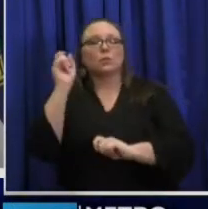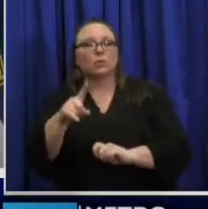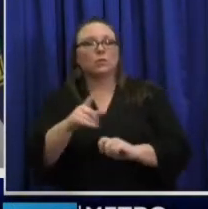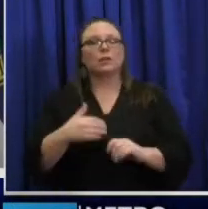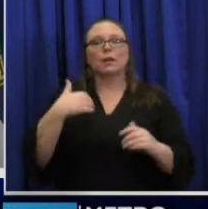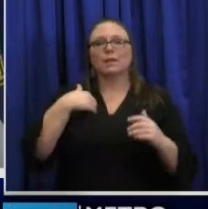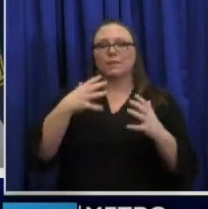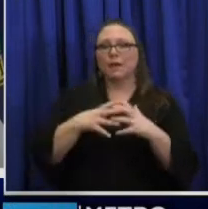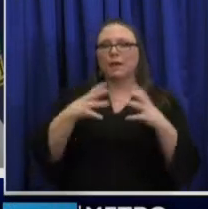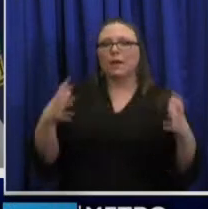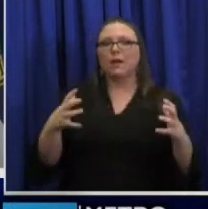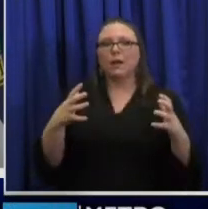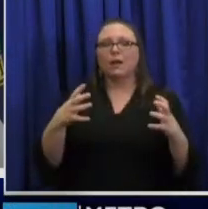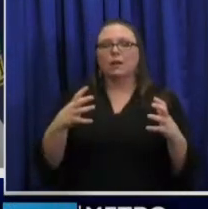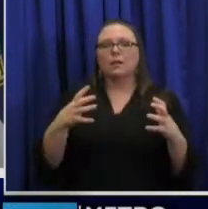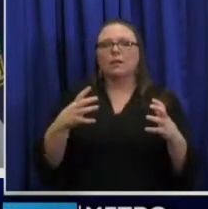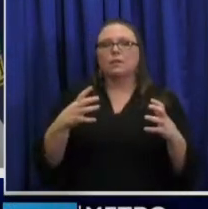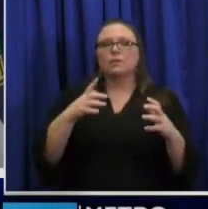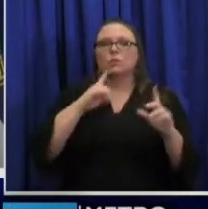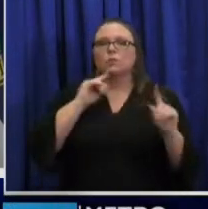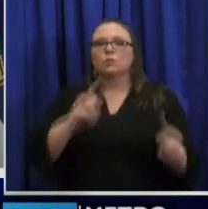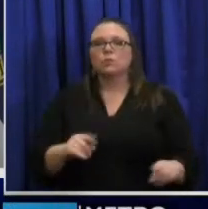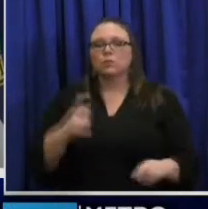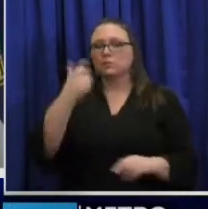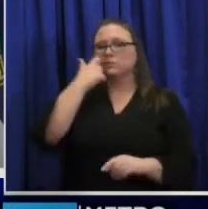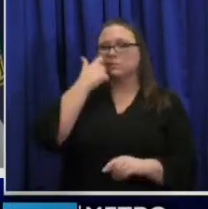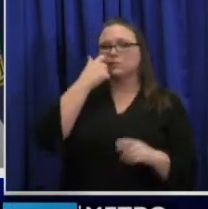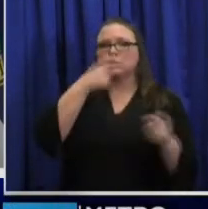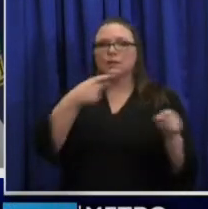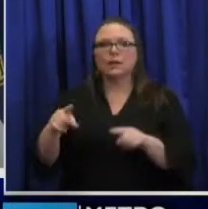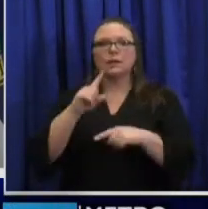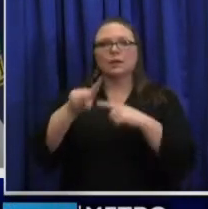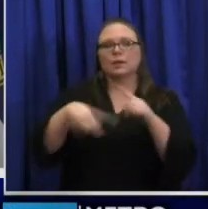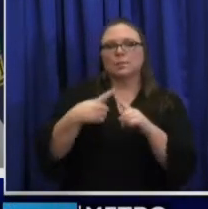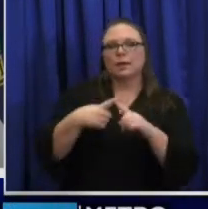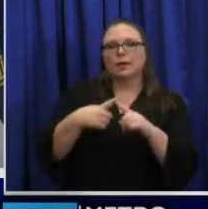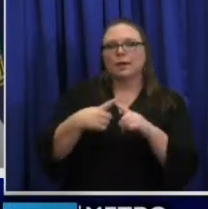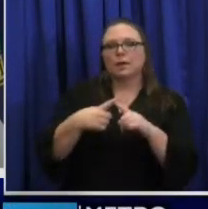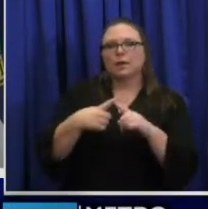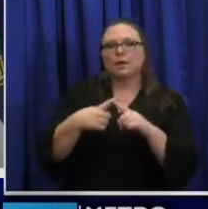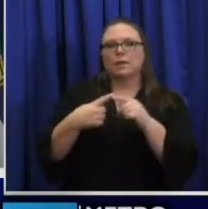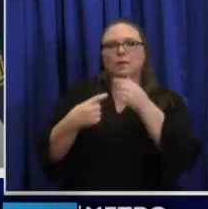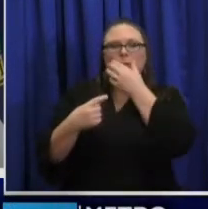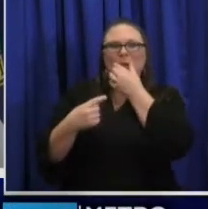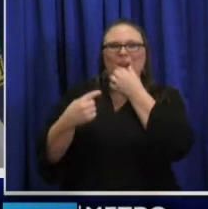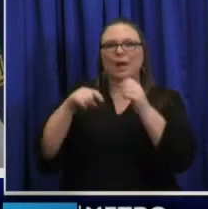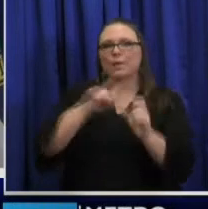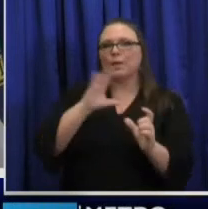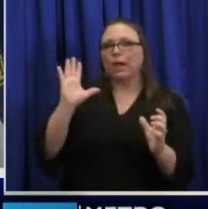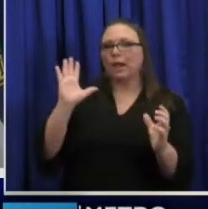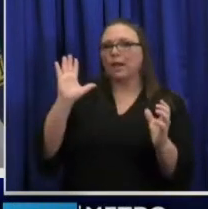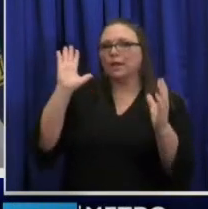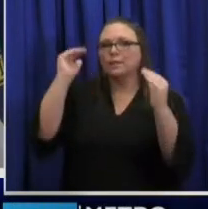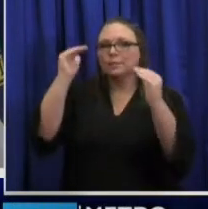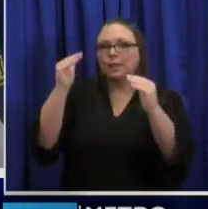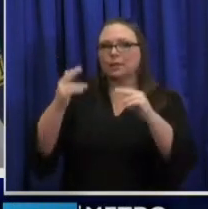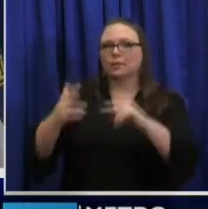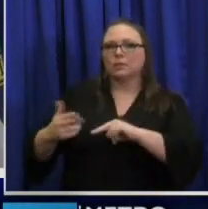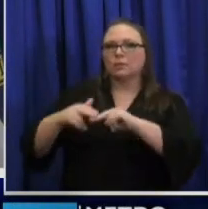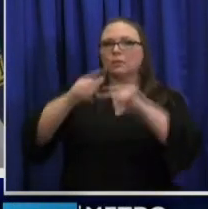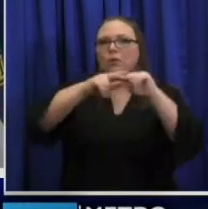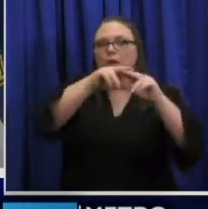national reporting in the last few days about the expected rise in vaccine